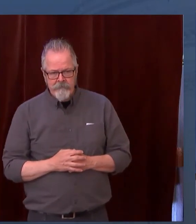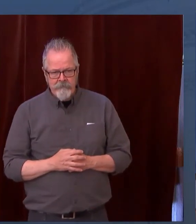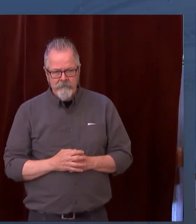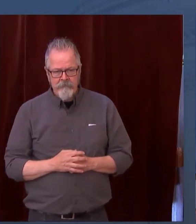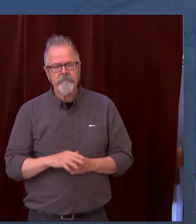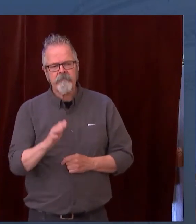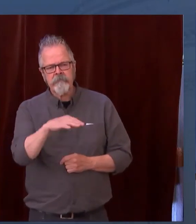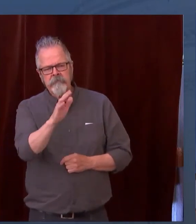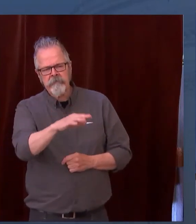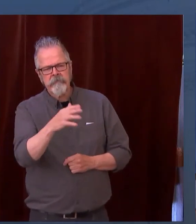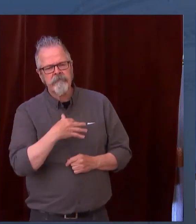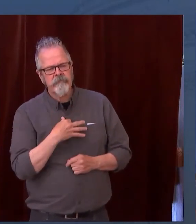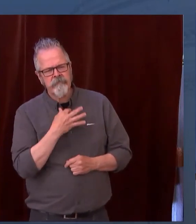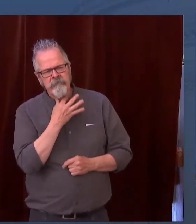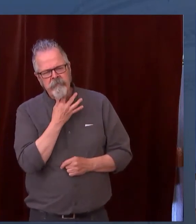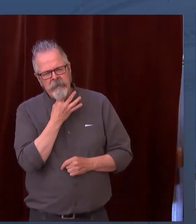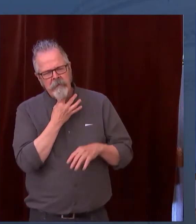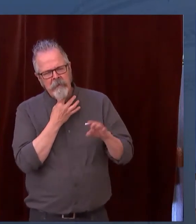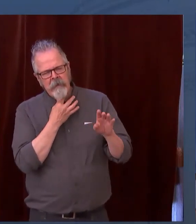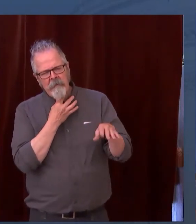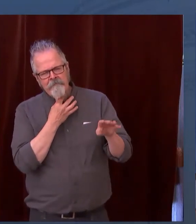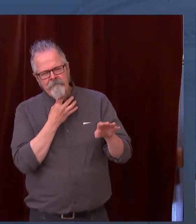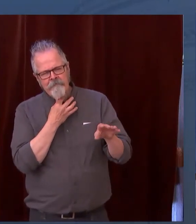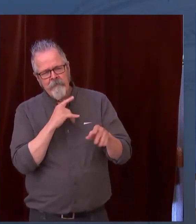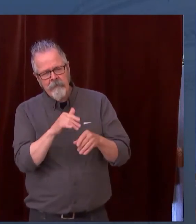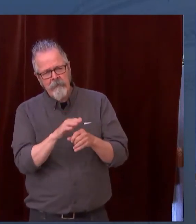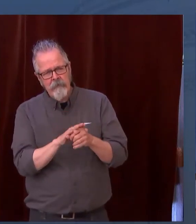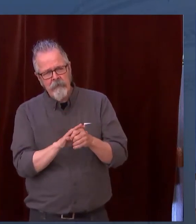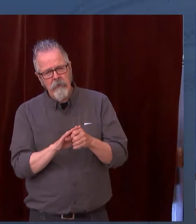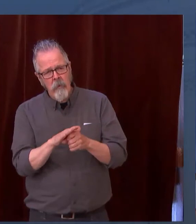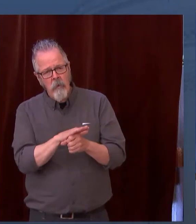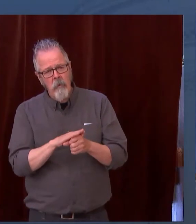terms of investigations and contact tracing?